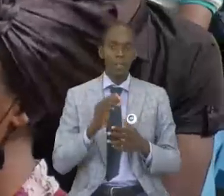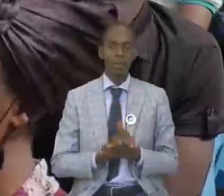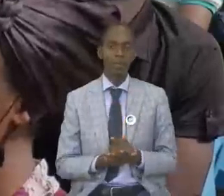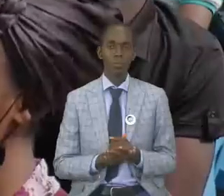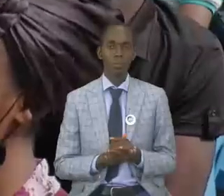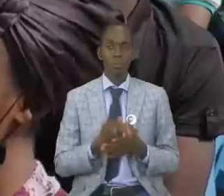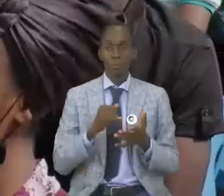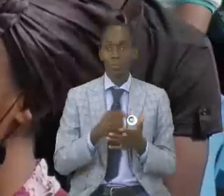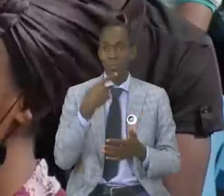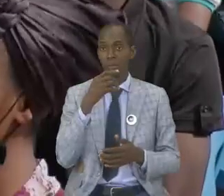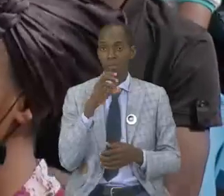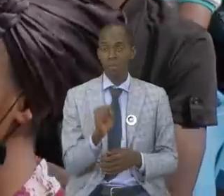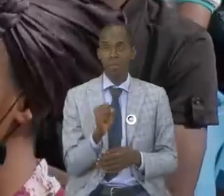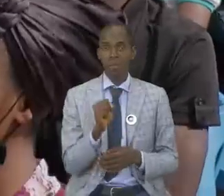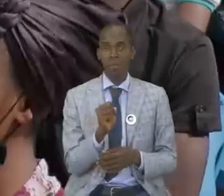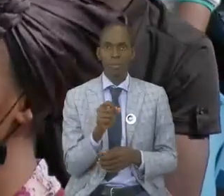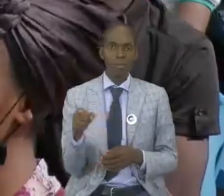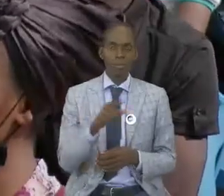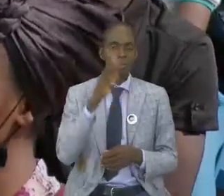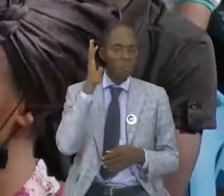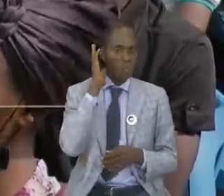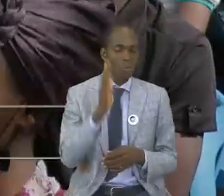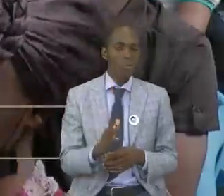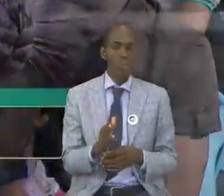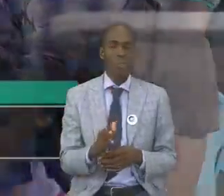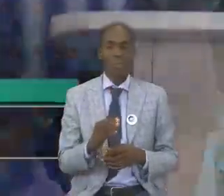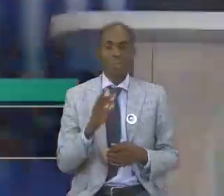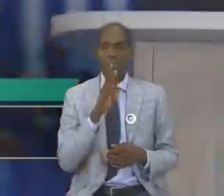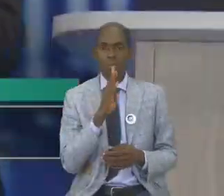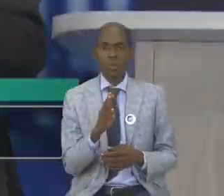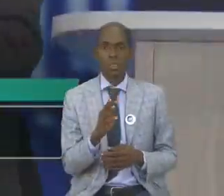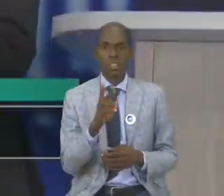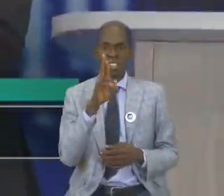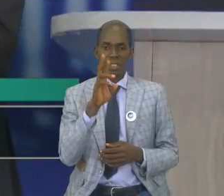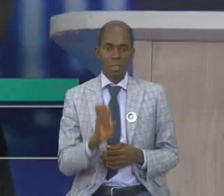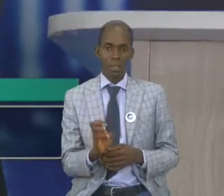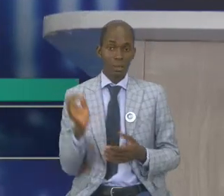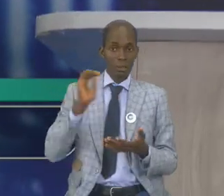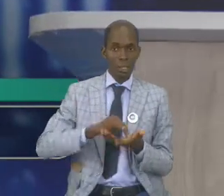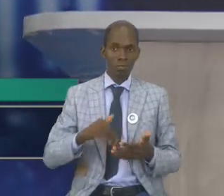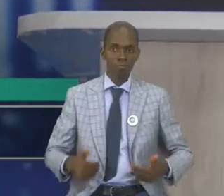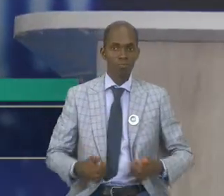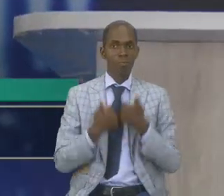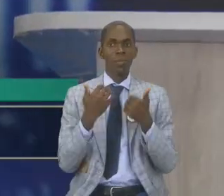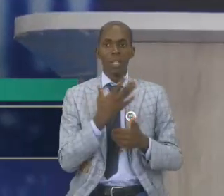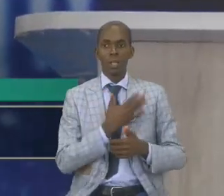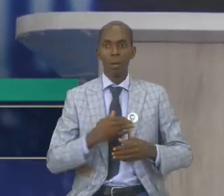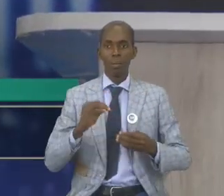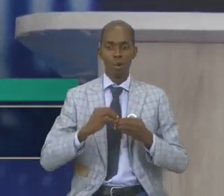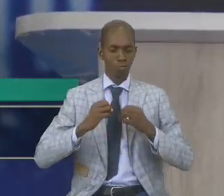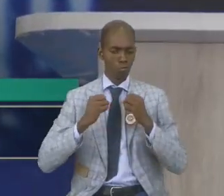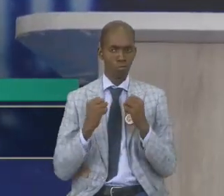It says you are re-challenged and toughened. You know, in the life in which we live, no